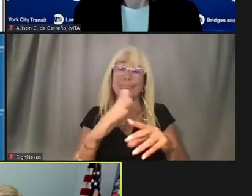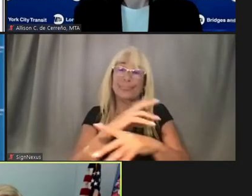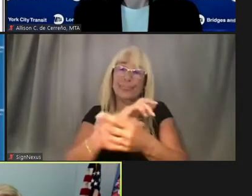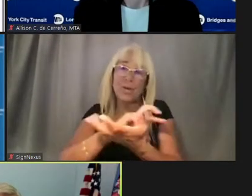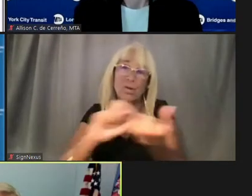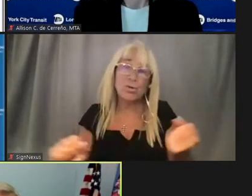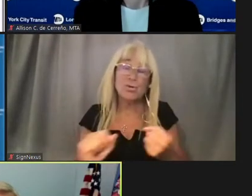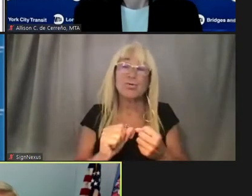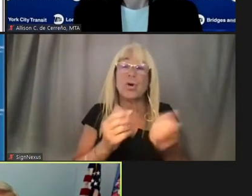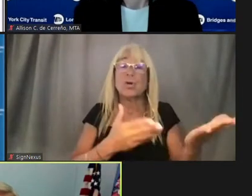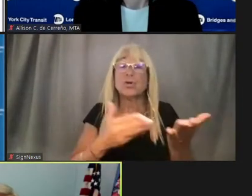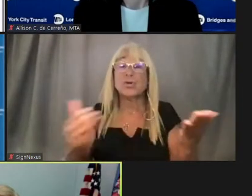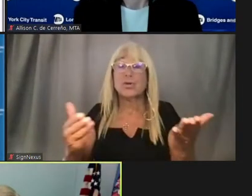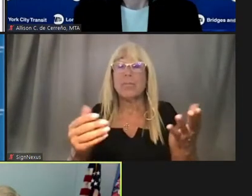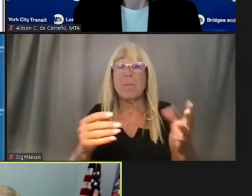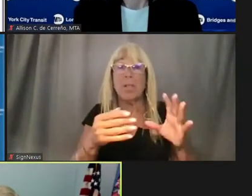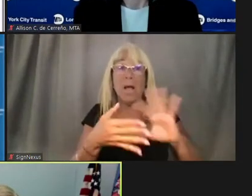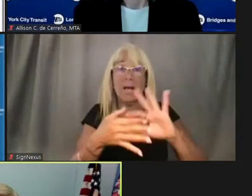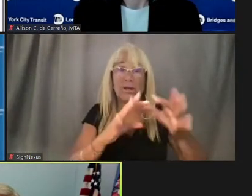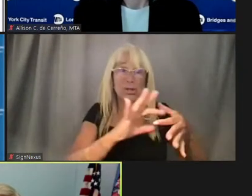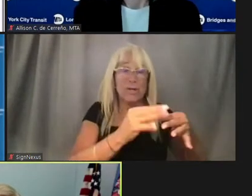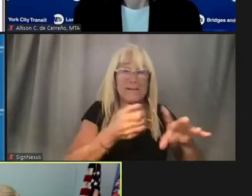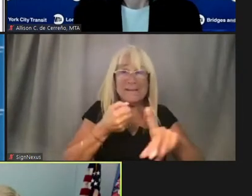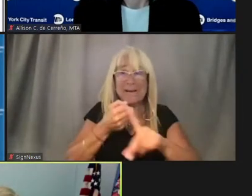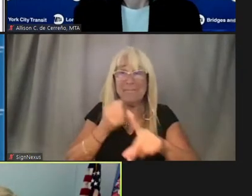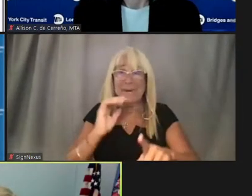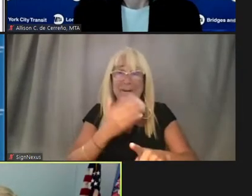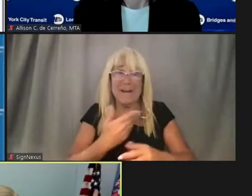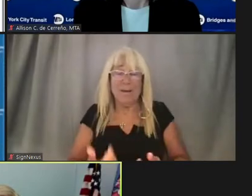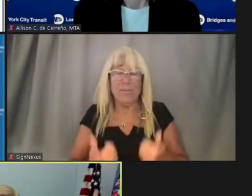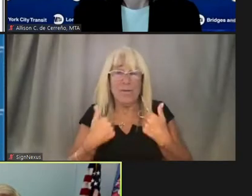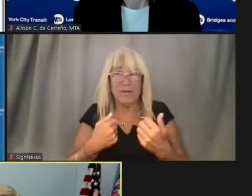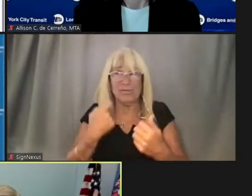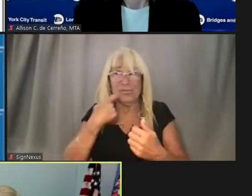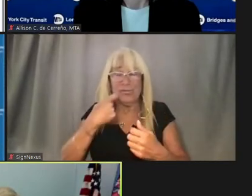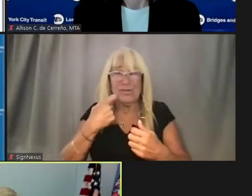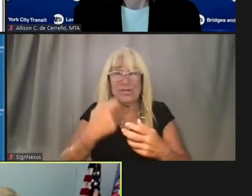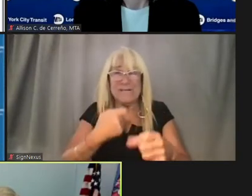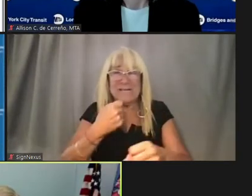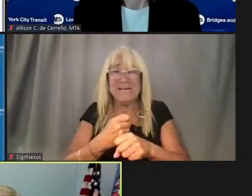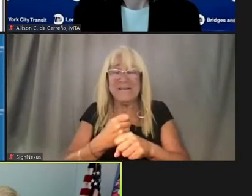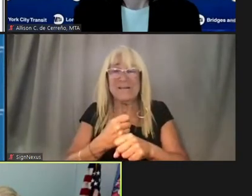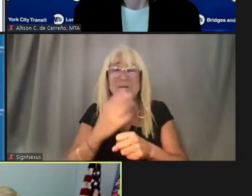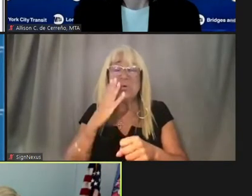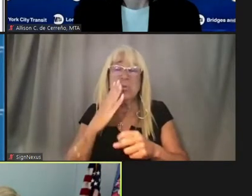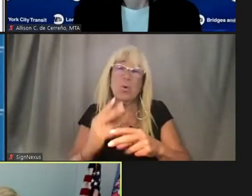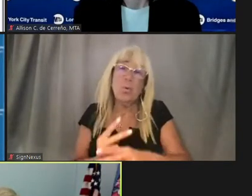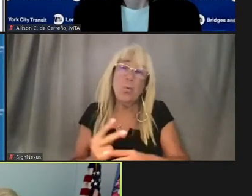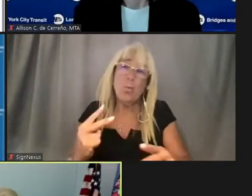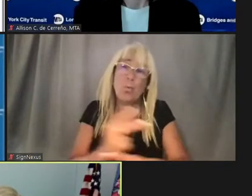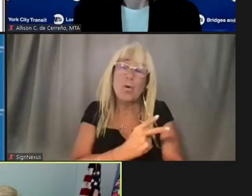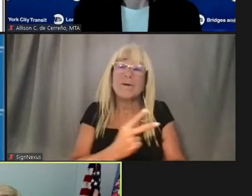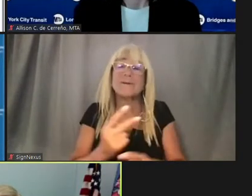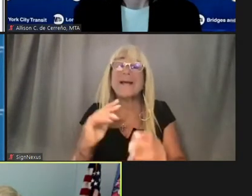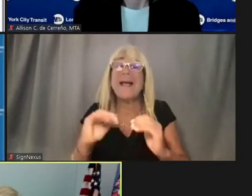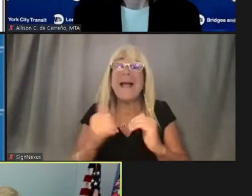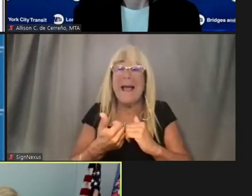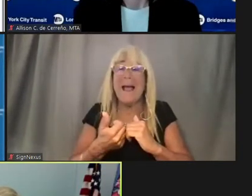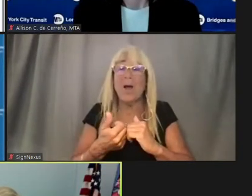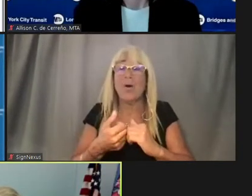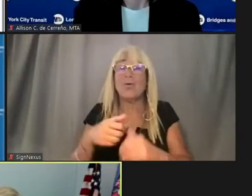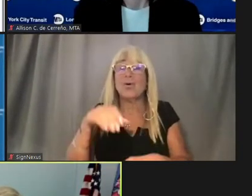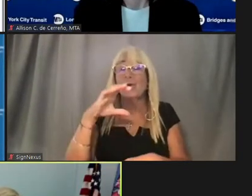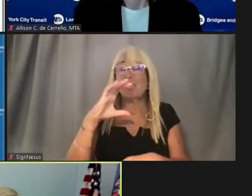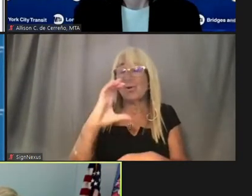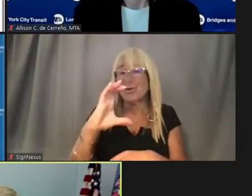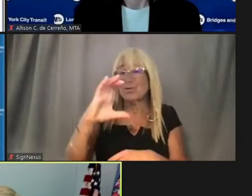that have impacted all of our lives for the past few years will only be exacerbated by congestion pricing which will